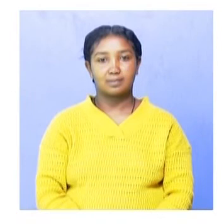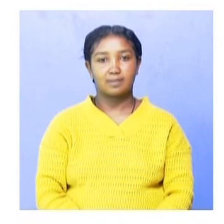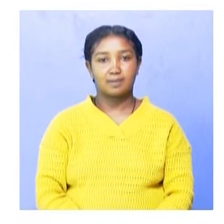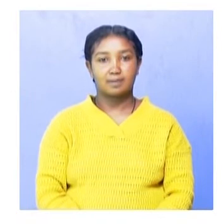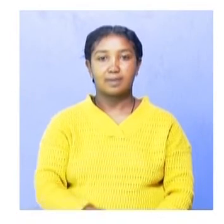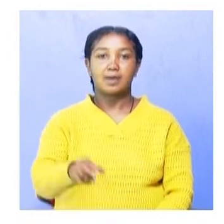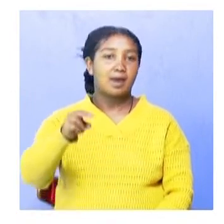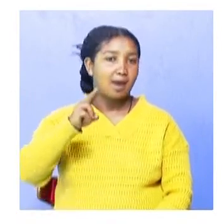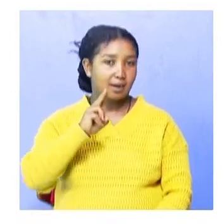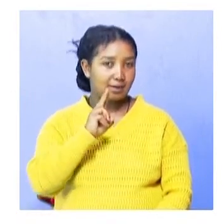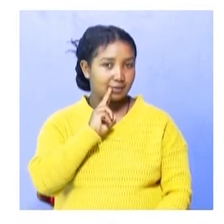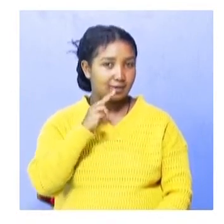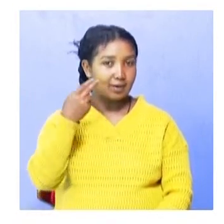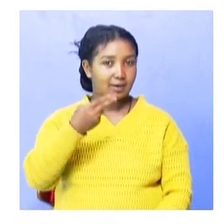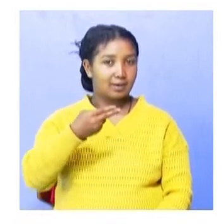Helen